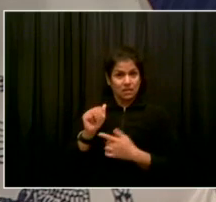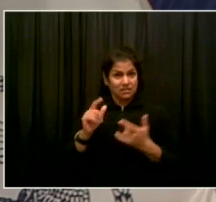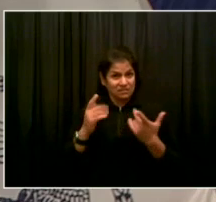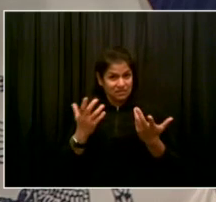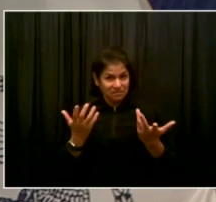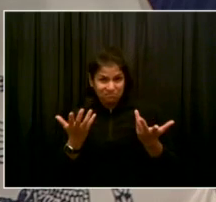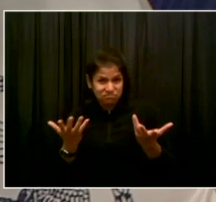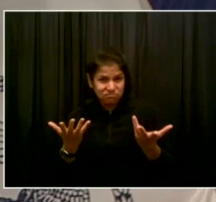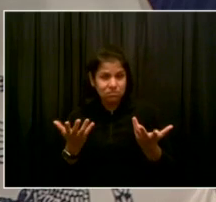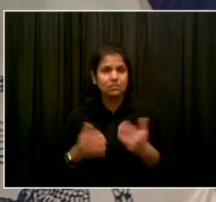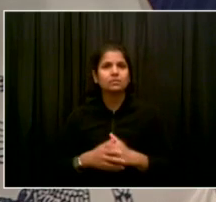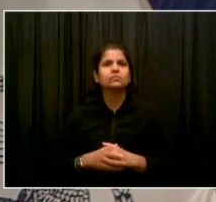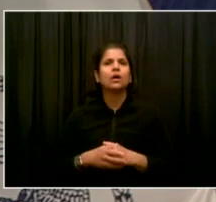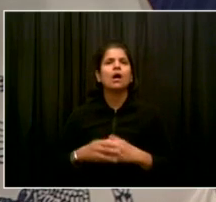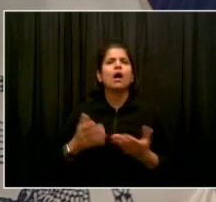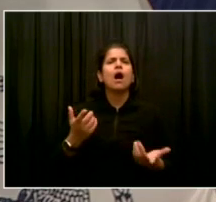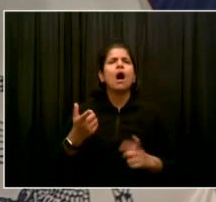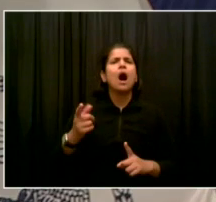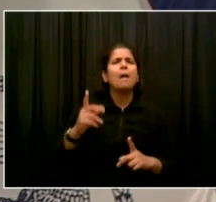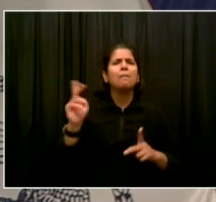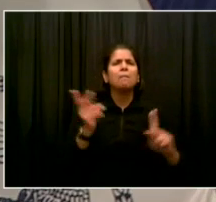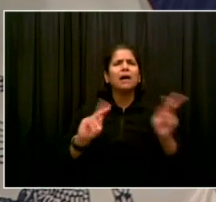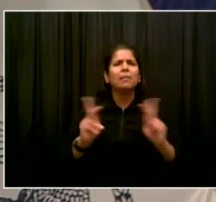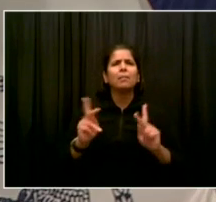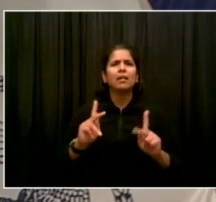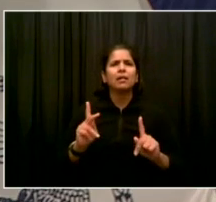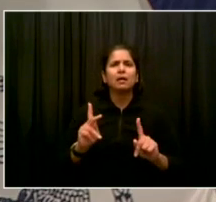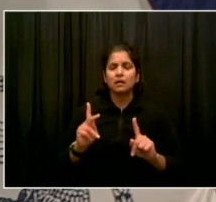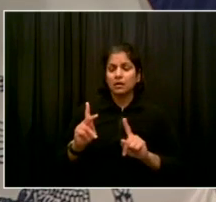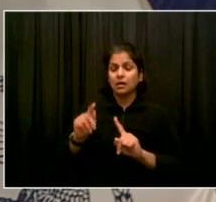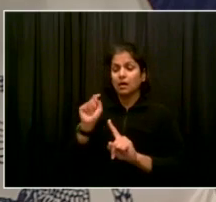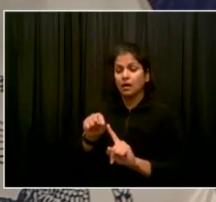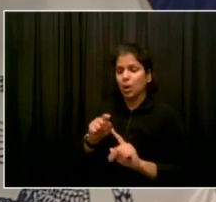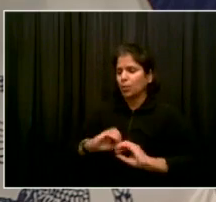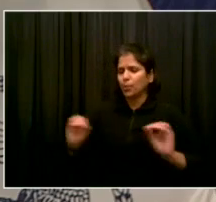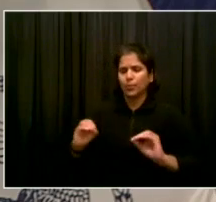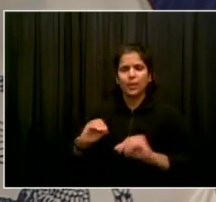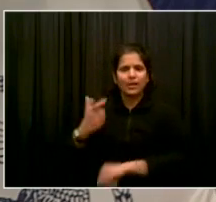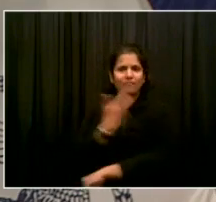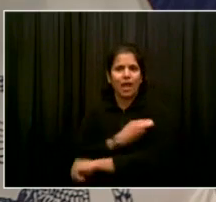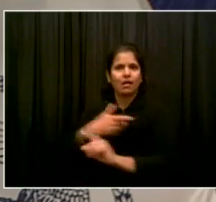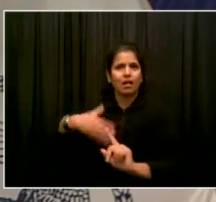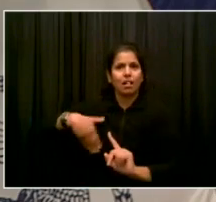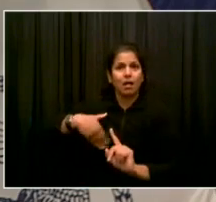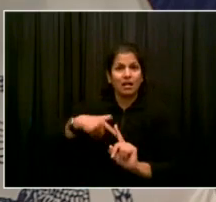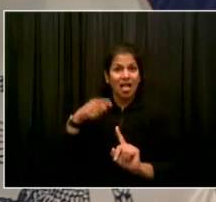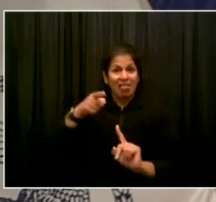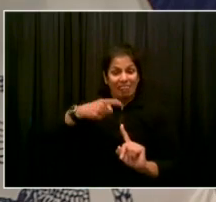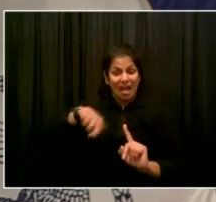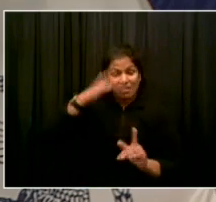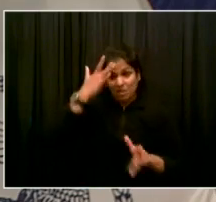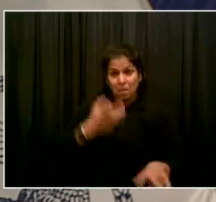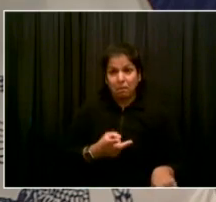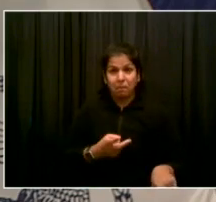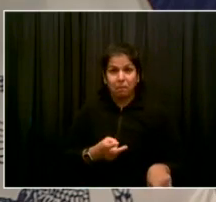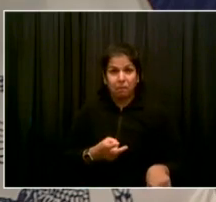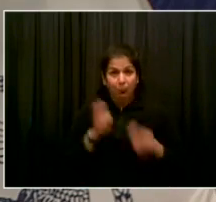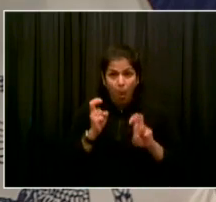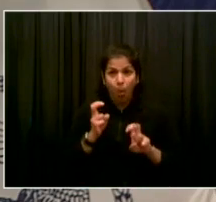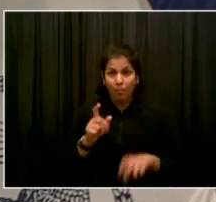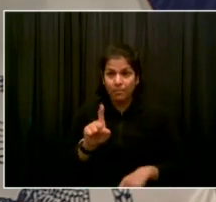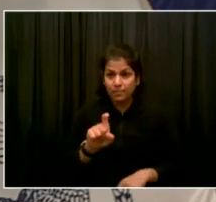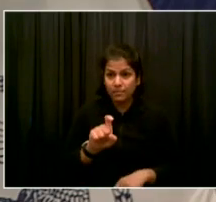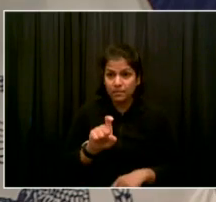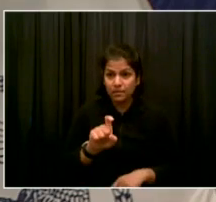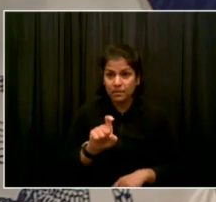people hospitalized worldwide in the surge right now were vaccinated. All right, now Yehudit, that was long and multi-part question,